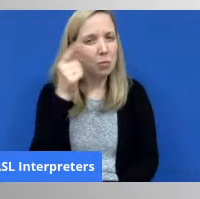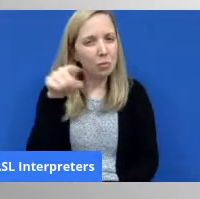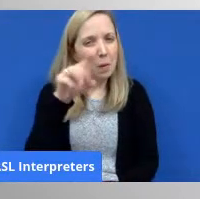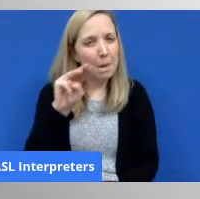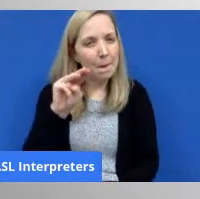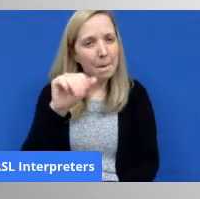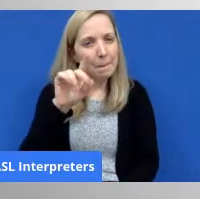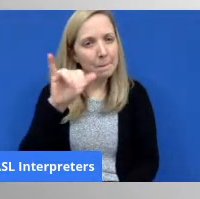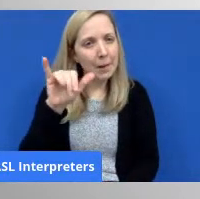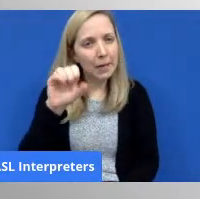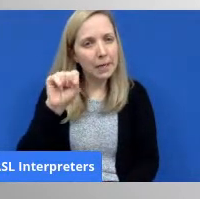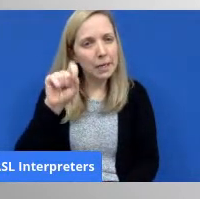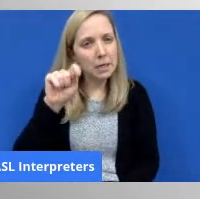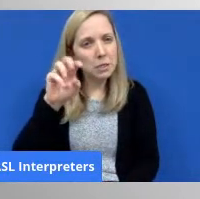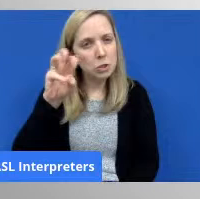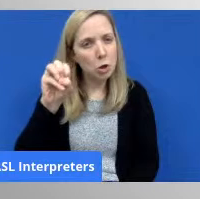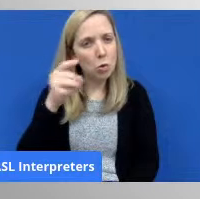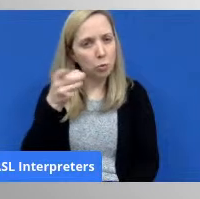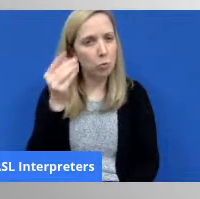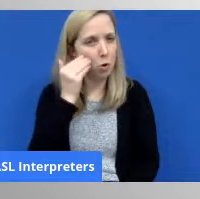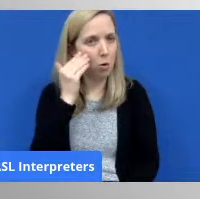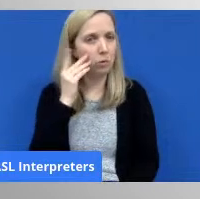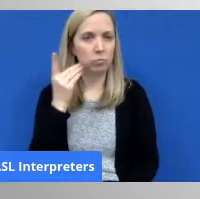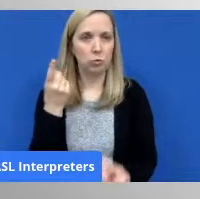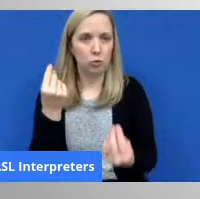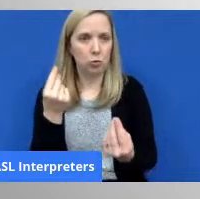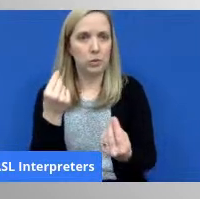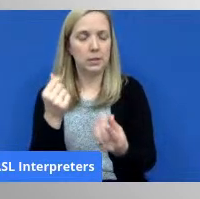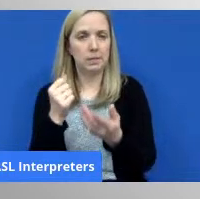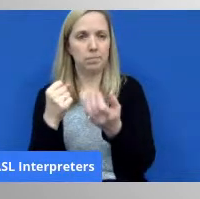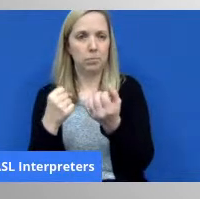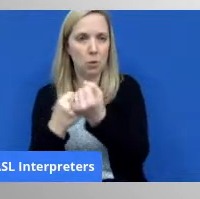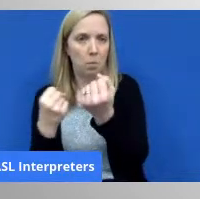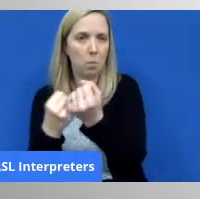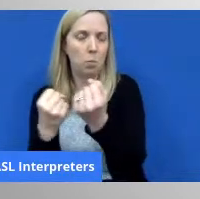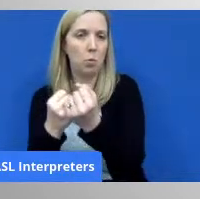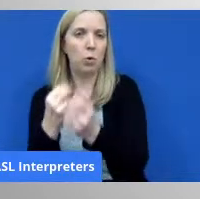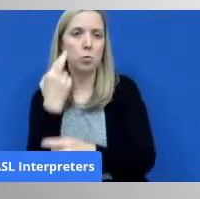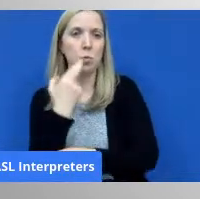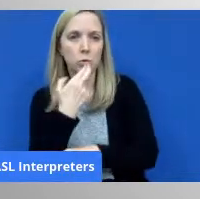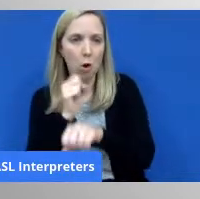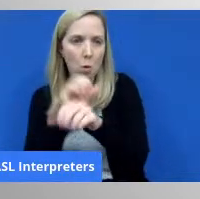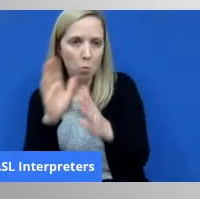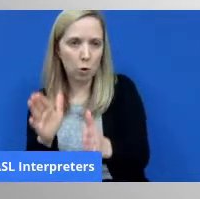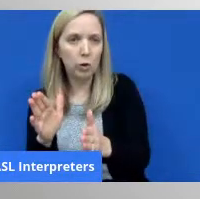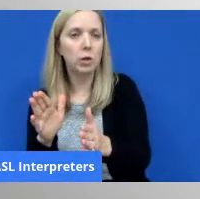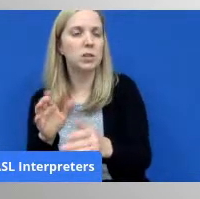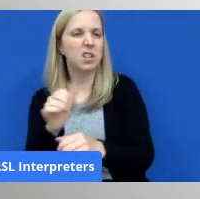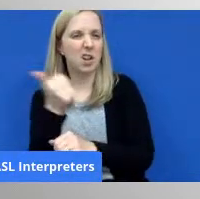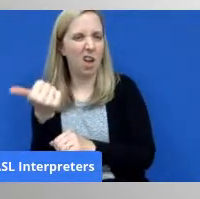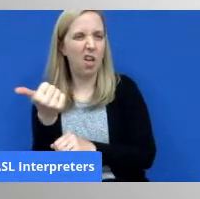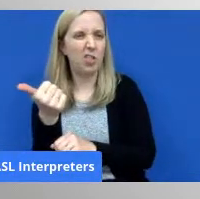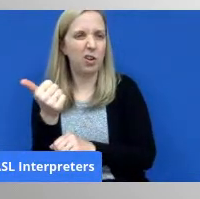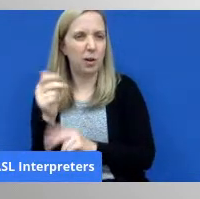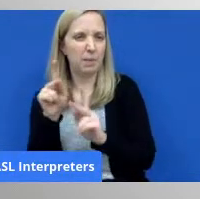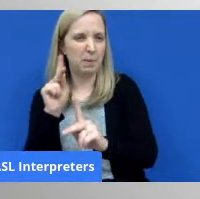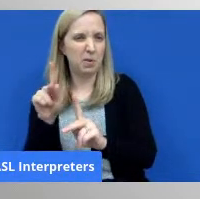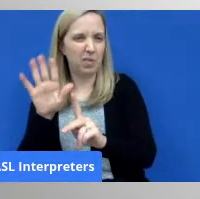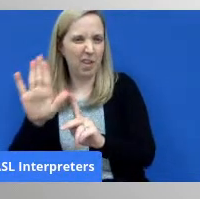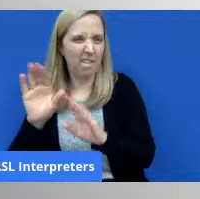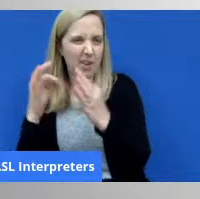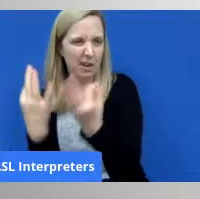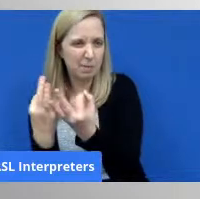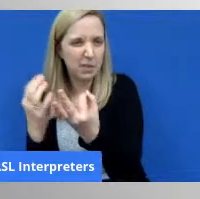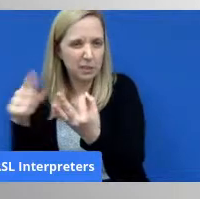restaurant workers and other families, and a lot of that produce went into those meals. And now it is actually going to nonprofits